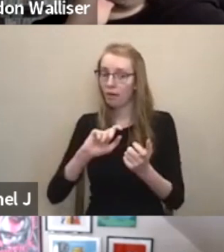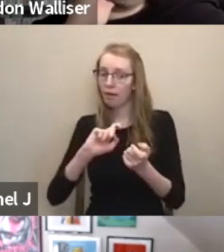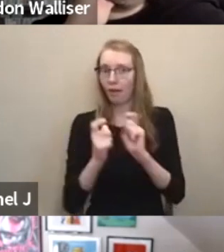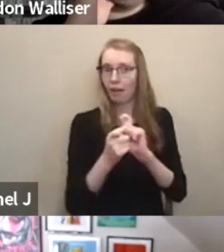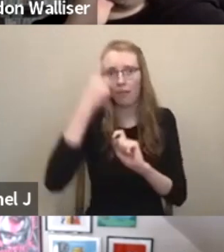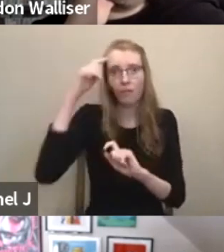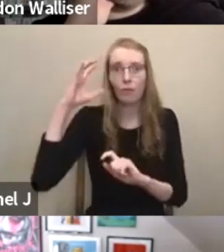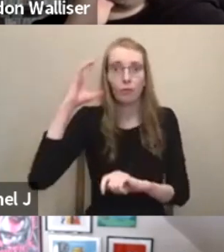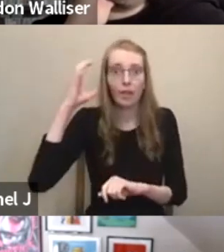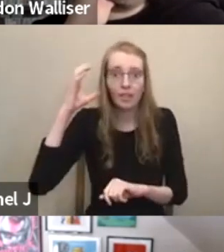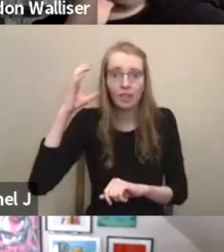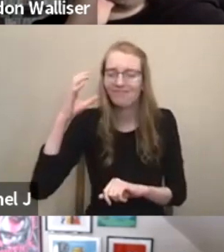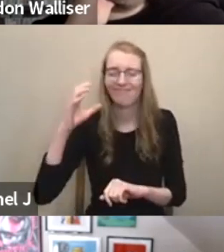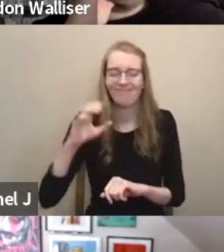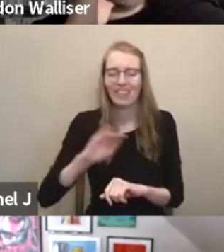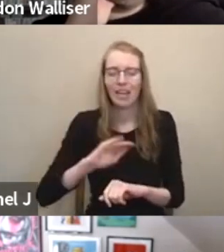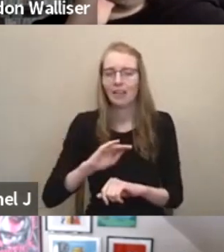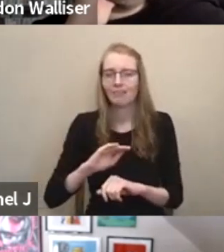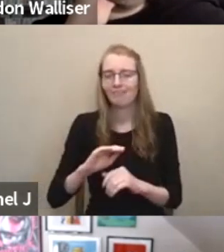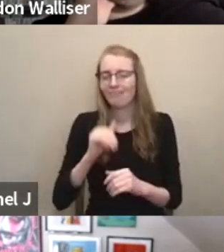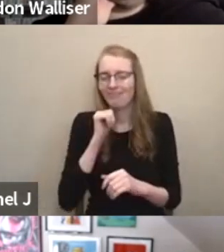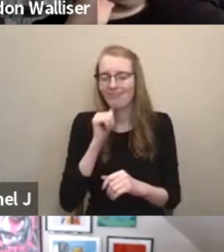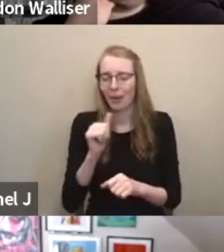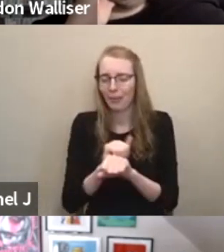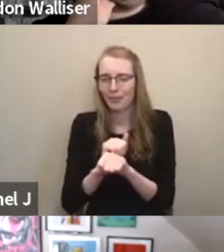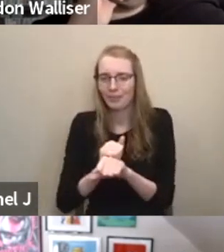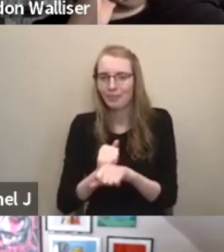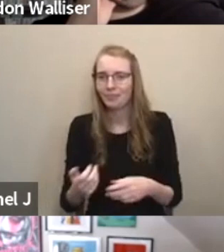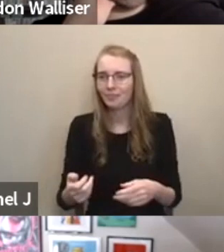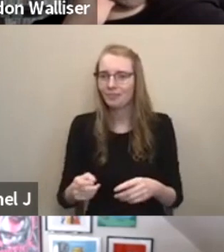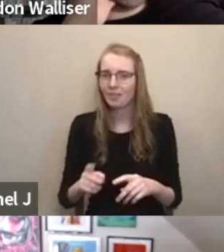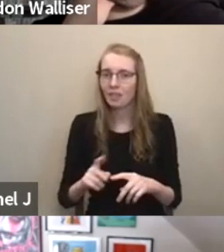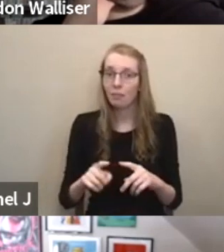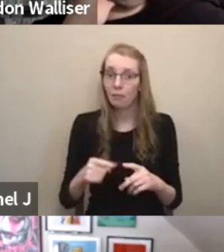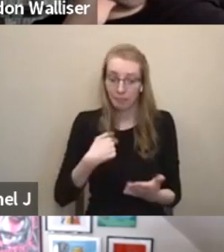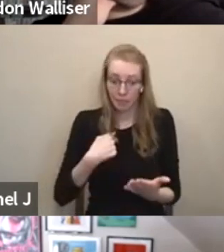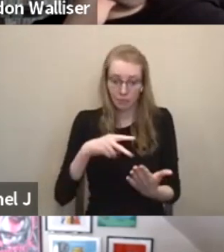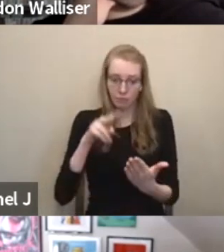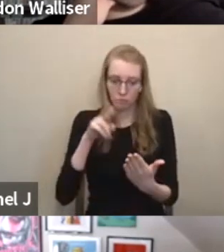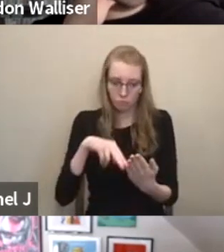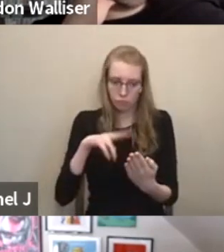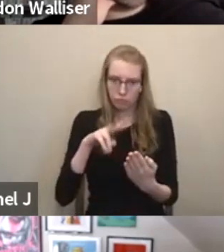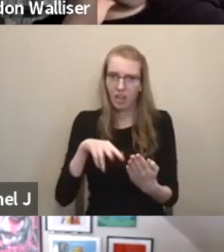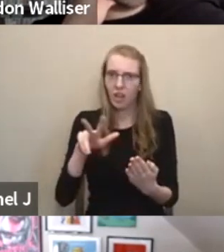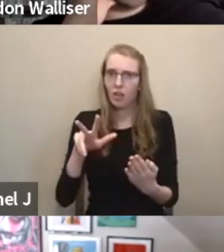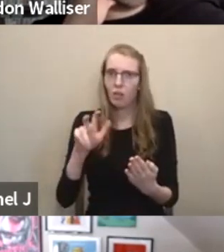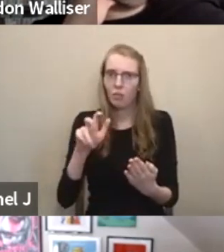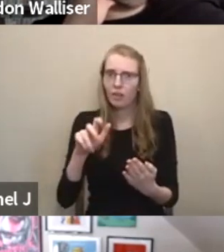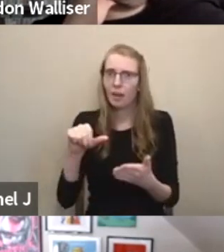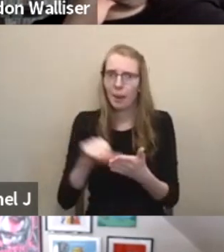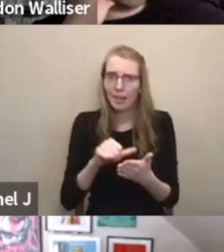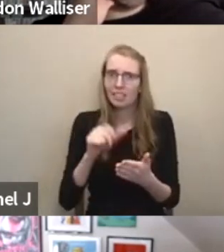So I would read 300 pages a